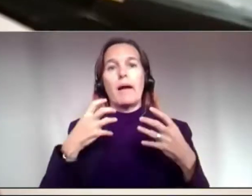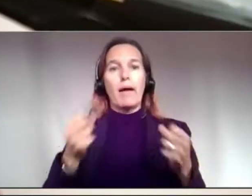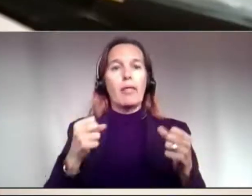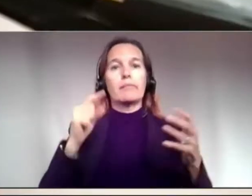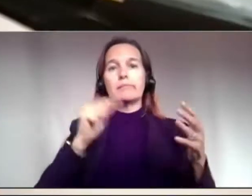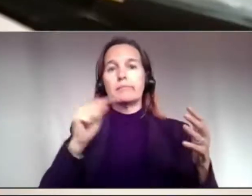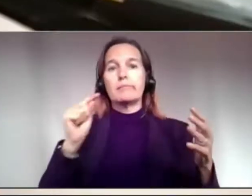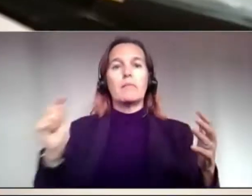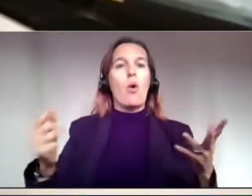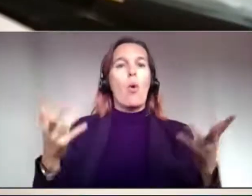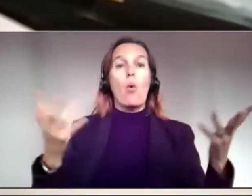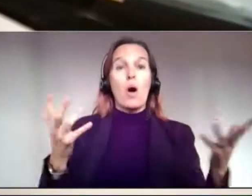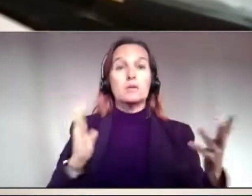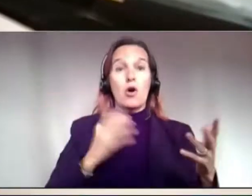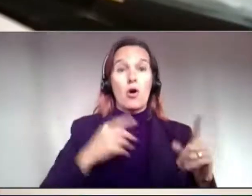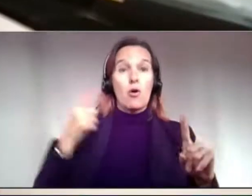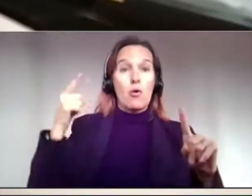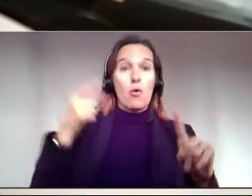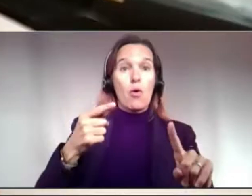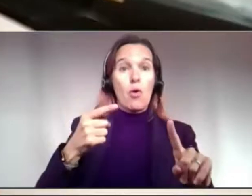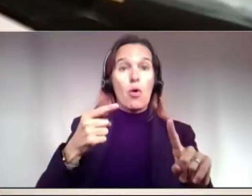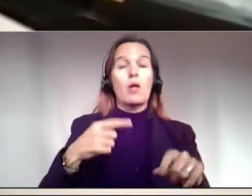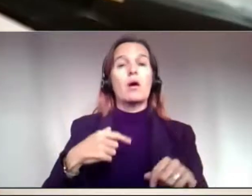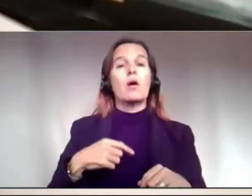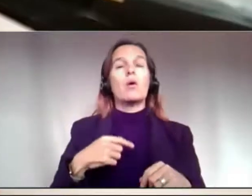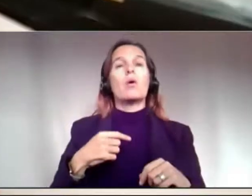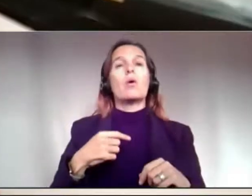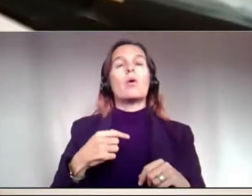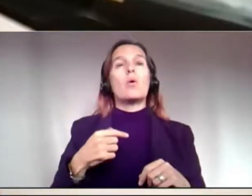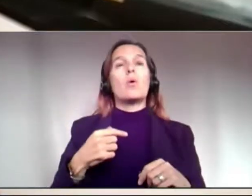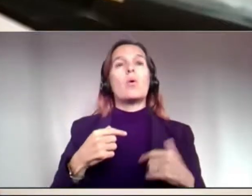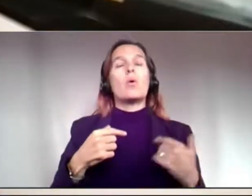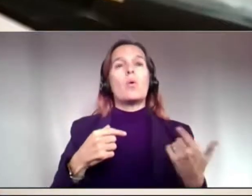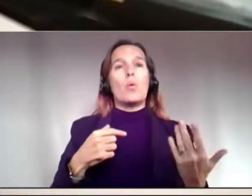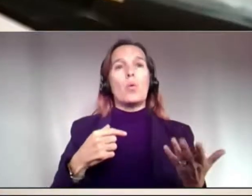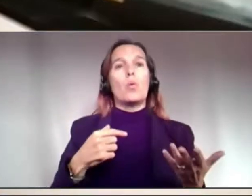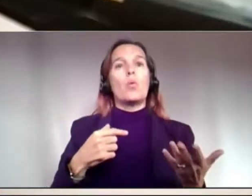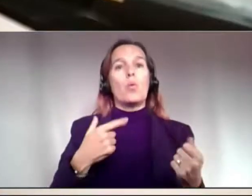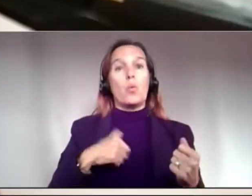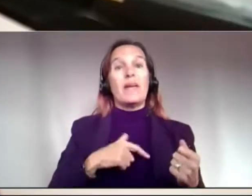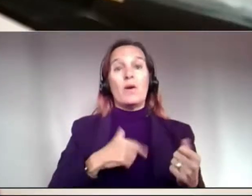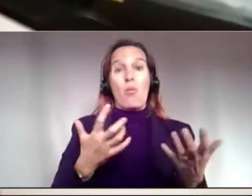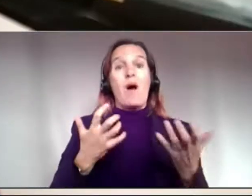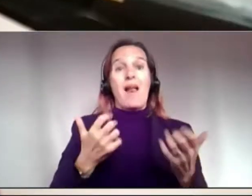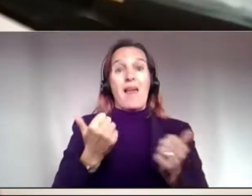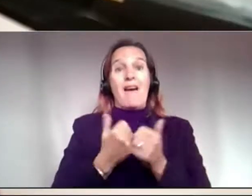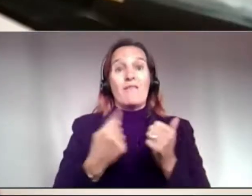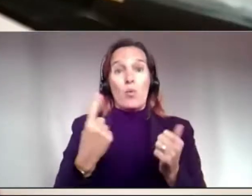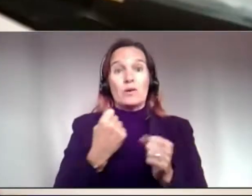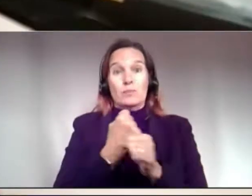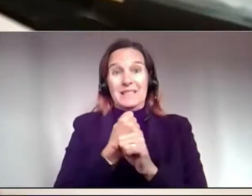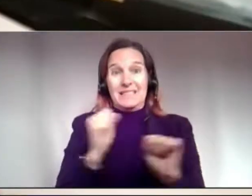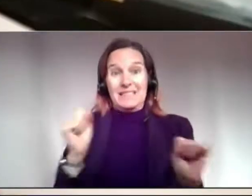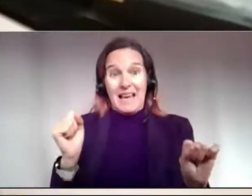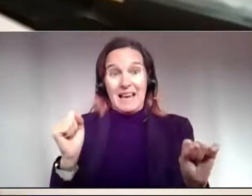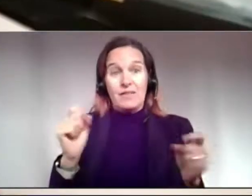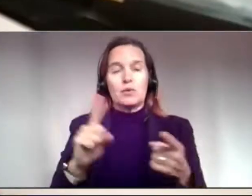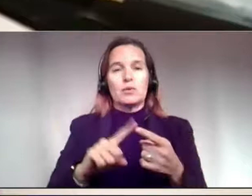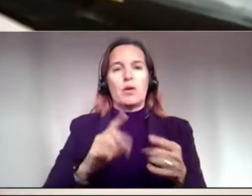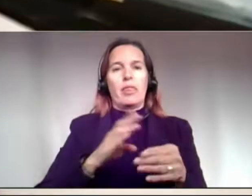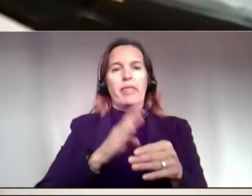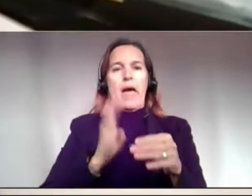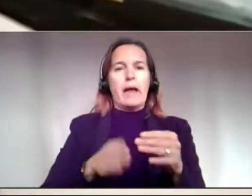we're trying to do is chart a path safely to the end of this thing, to where we can get COVID really